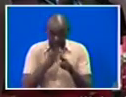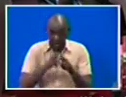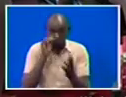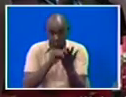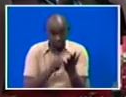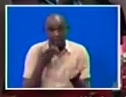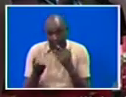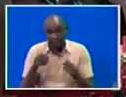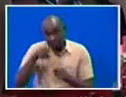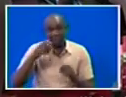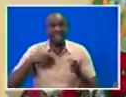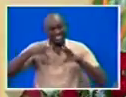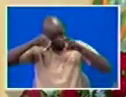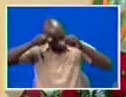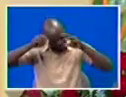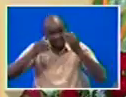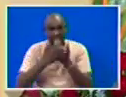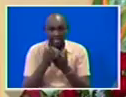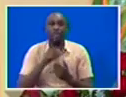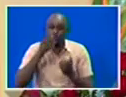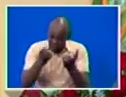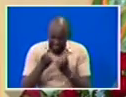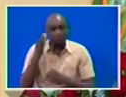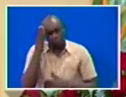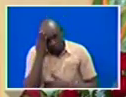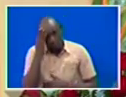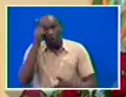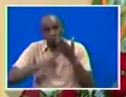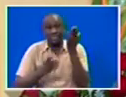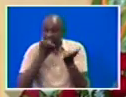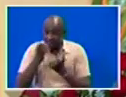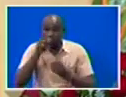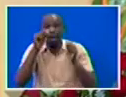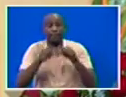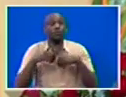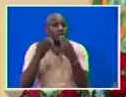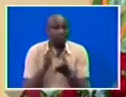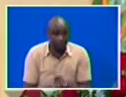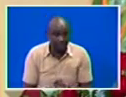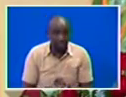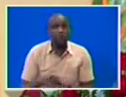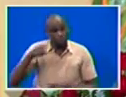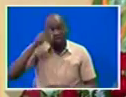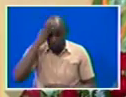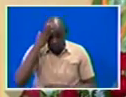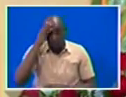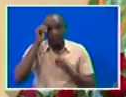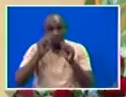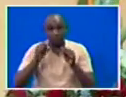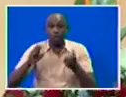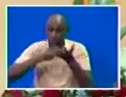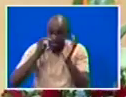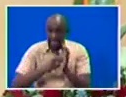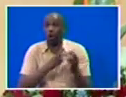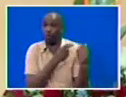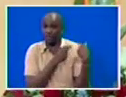should guarantee quality care. And we need to know what services are you able to give so that we know what contractual